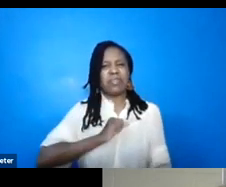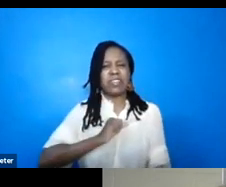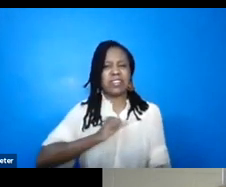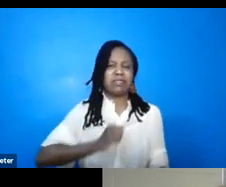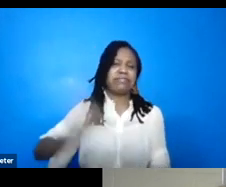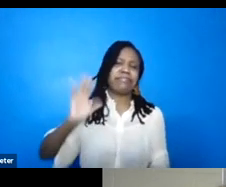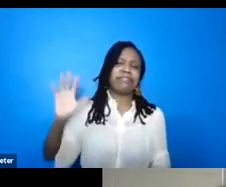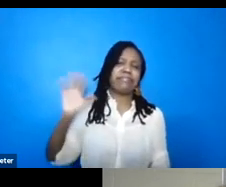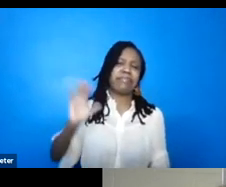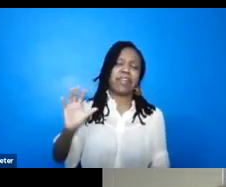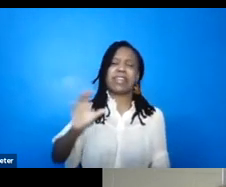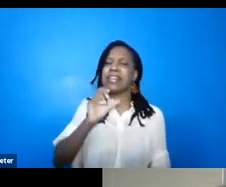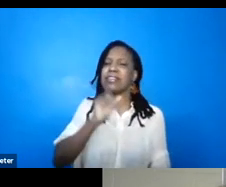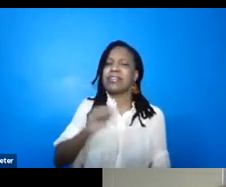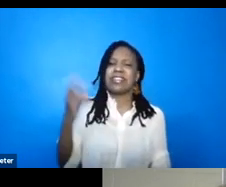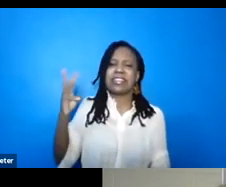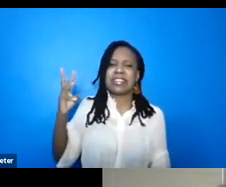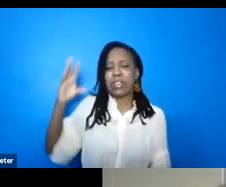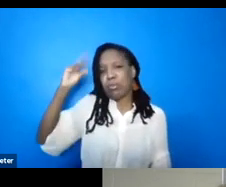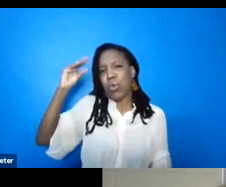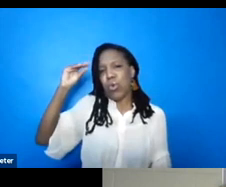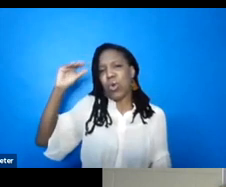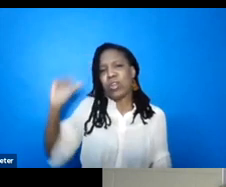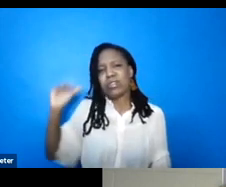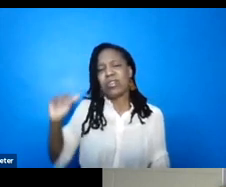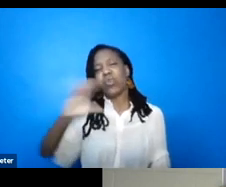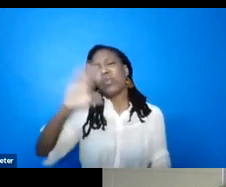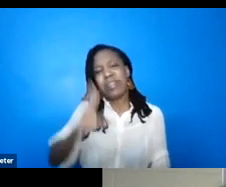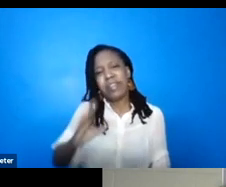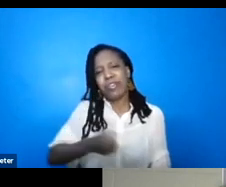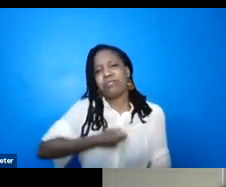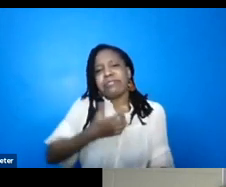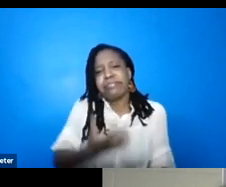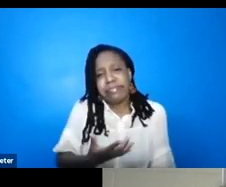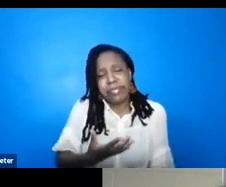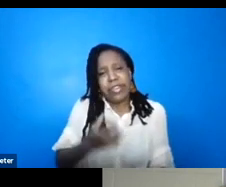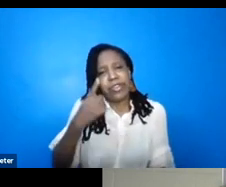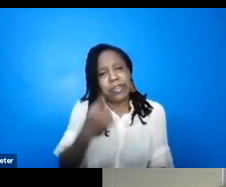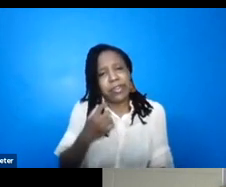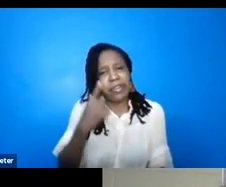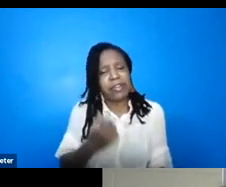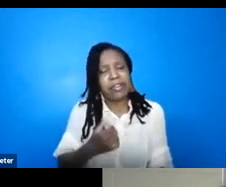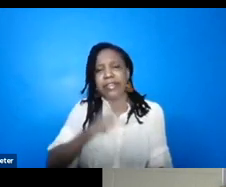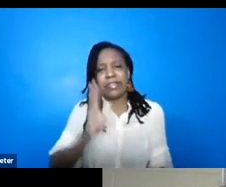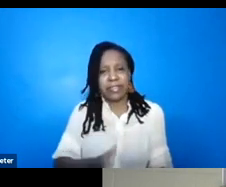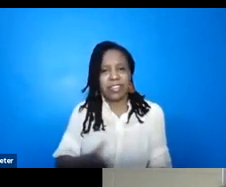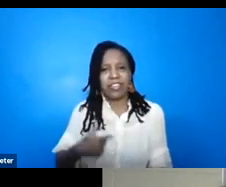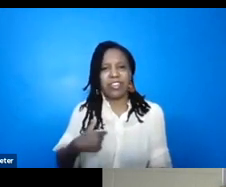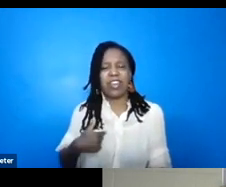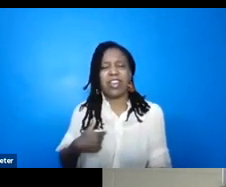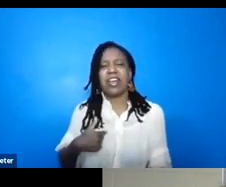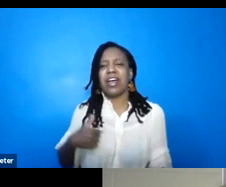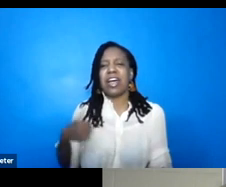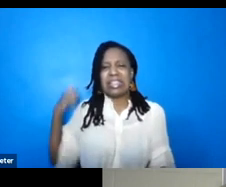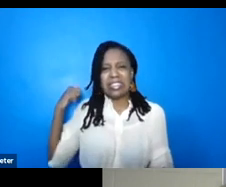that passage to cry because of all of the false notions about men don't cry. And that harmed me. It affected